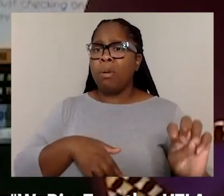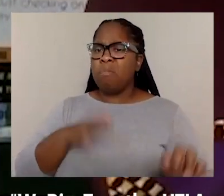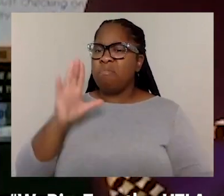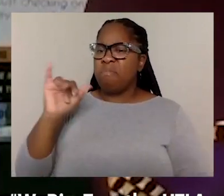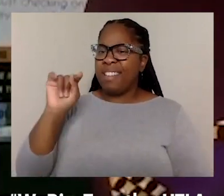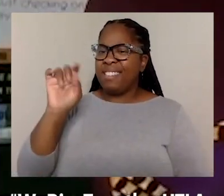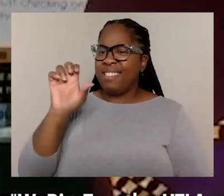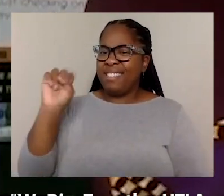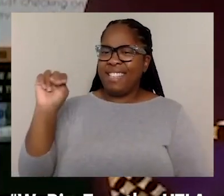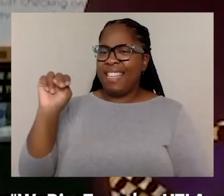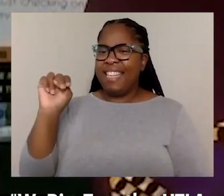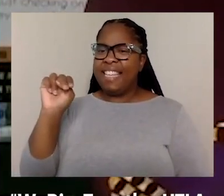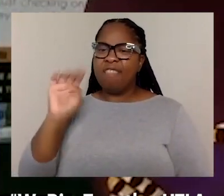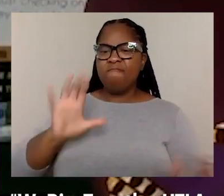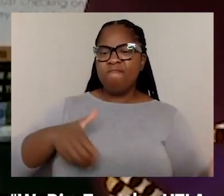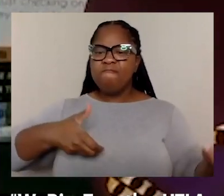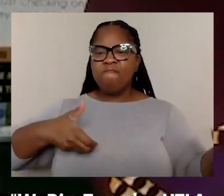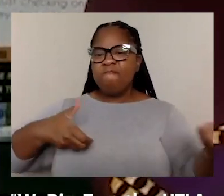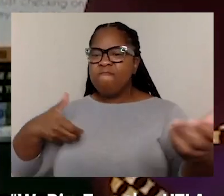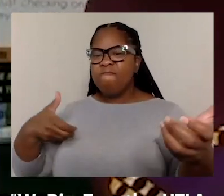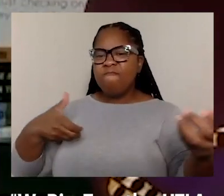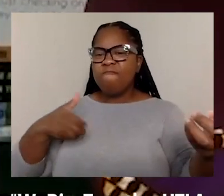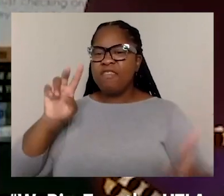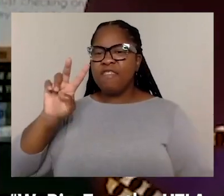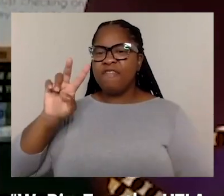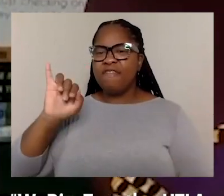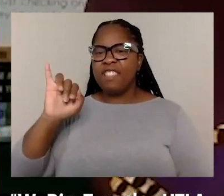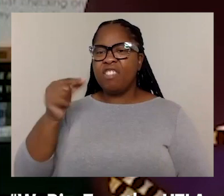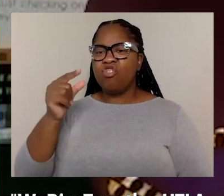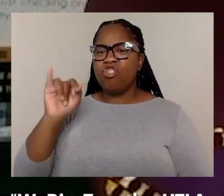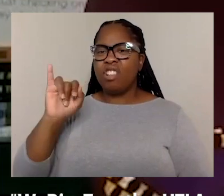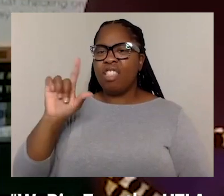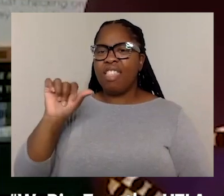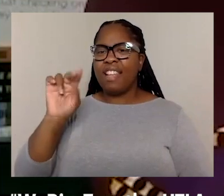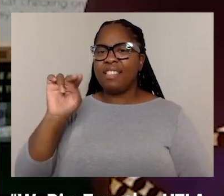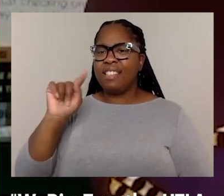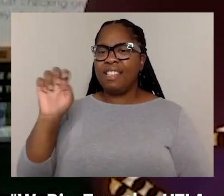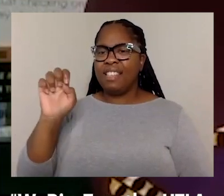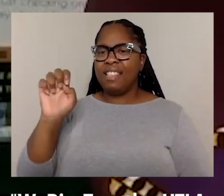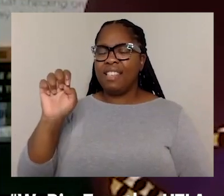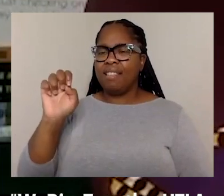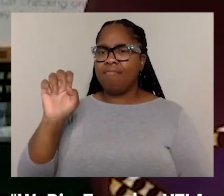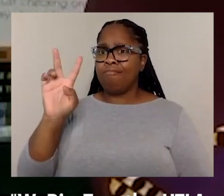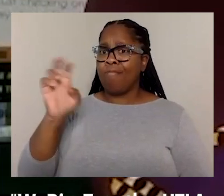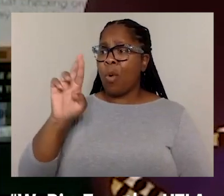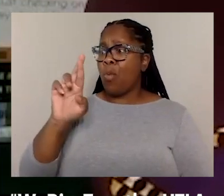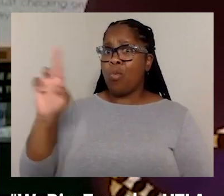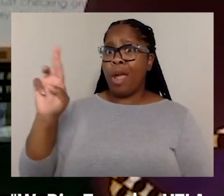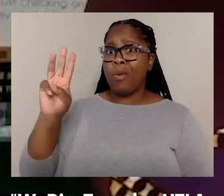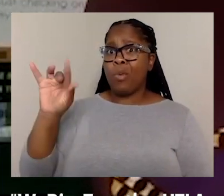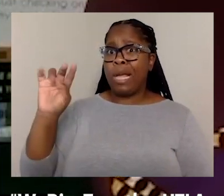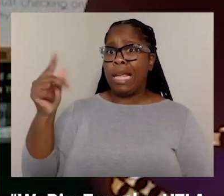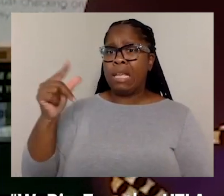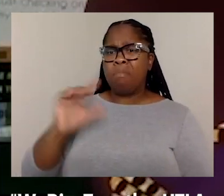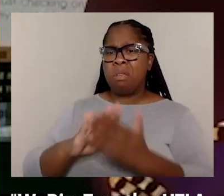We are watching the right wing in this country become increasingly violent and extreme,